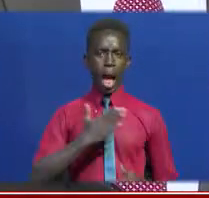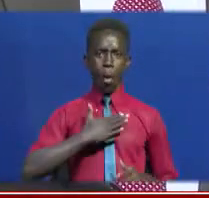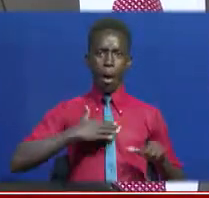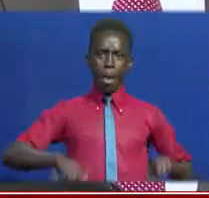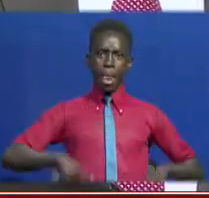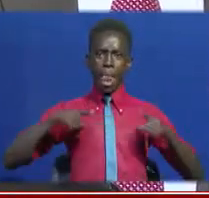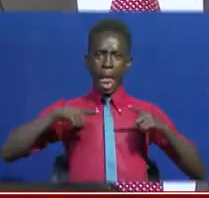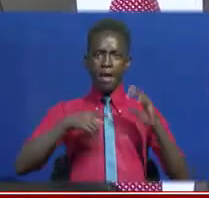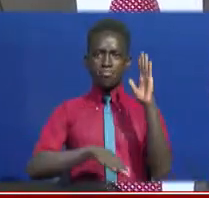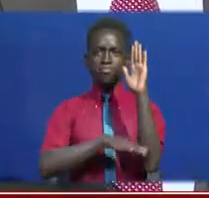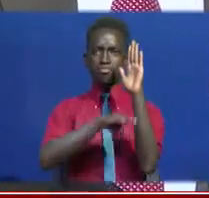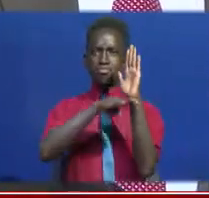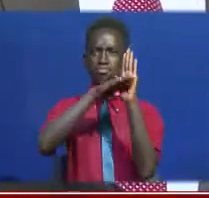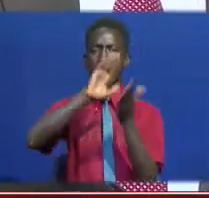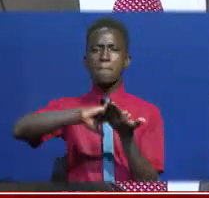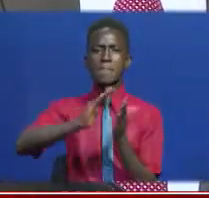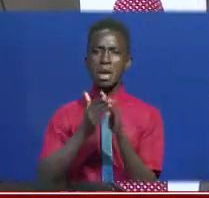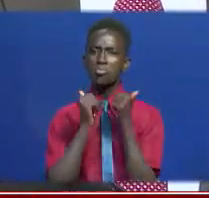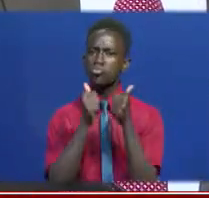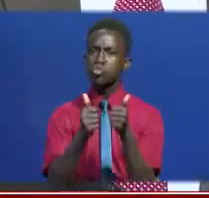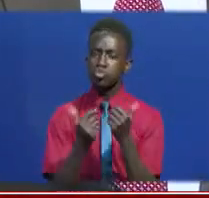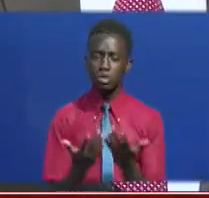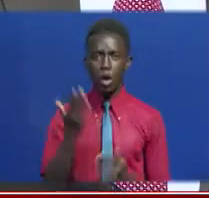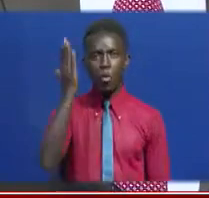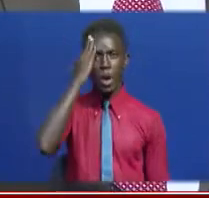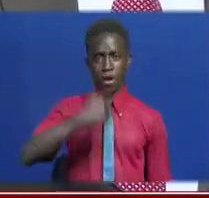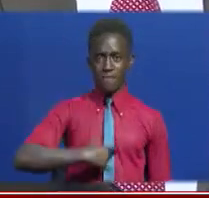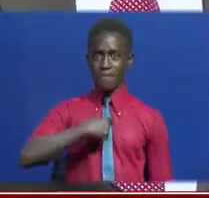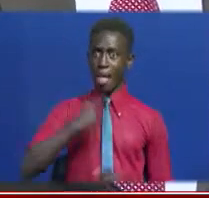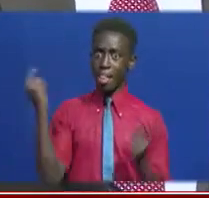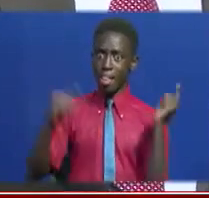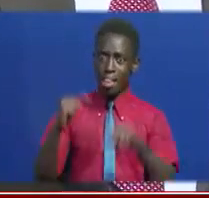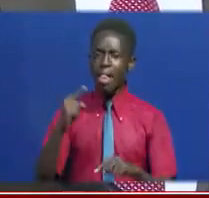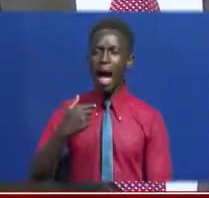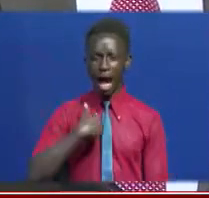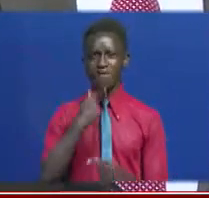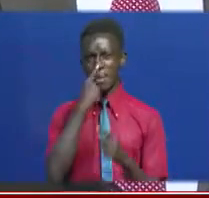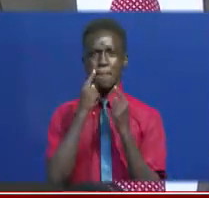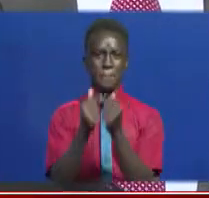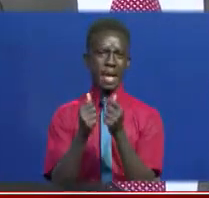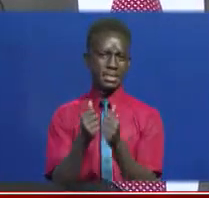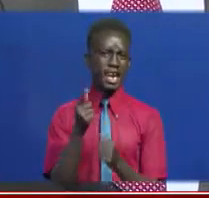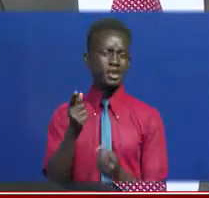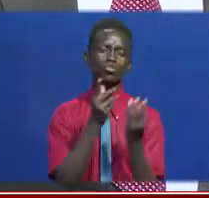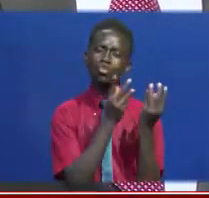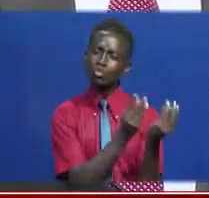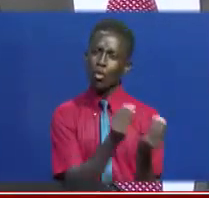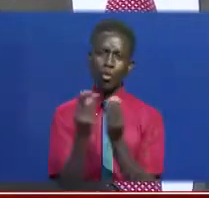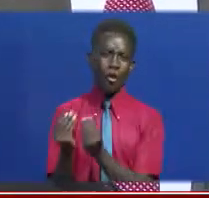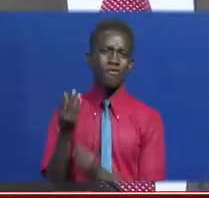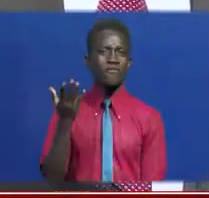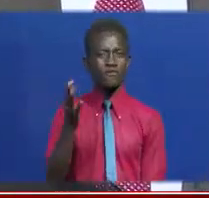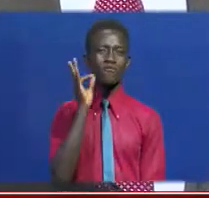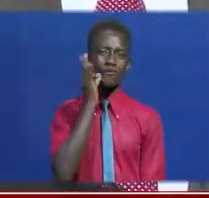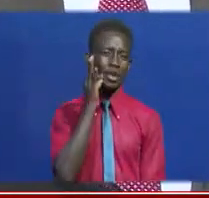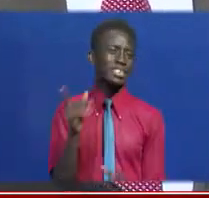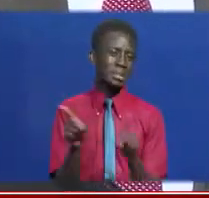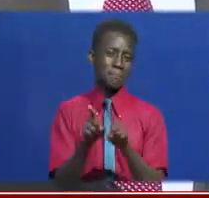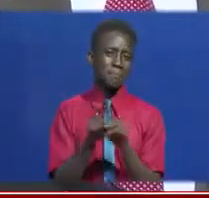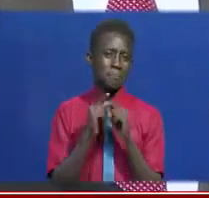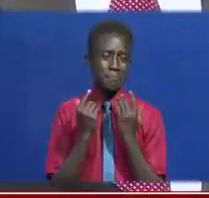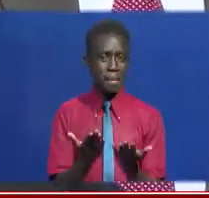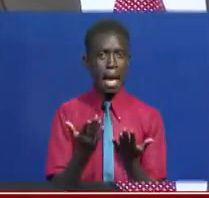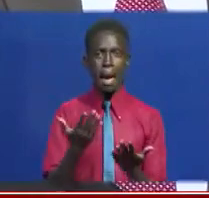mazuri. Na sisi tunajua kwamba utalii una pesa. It's a very soft and low hanging fruit. Watu wengi wanatembea ulimwenguni mzima, kwa nini wasikuje